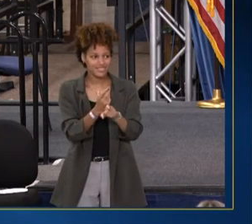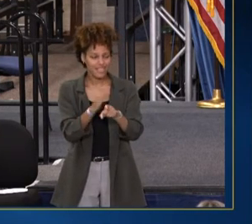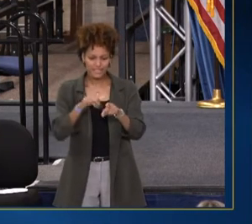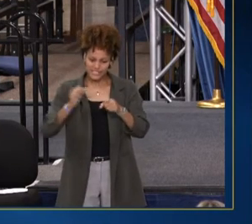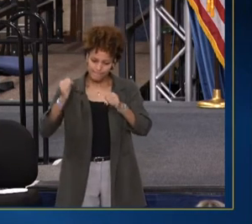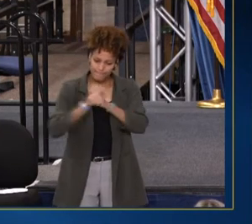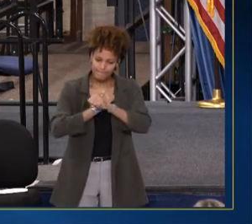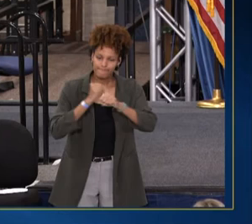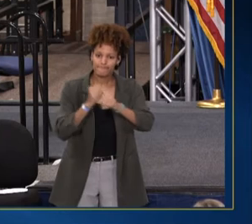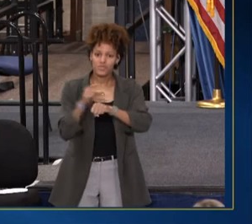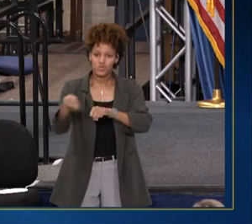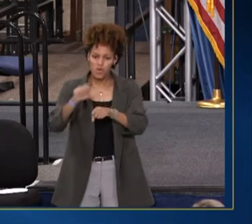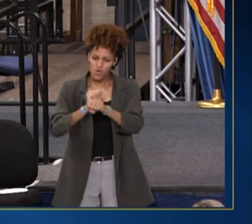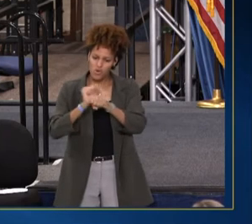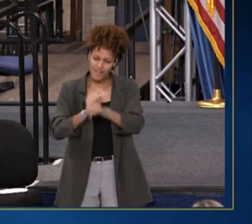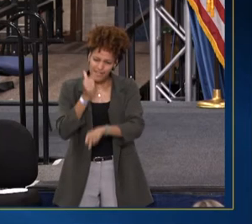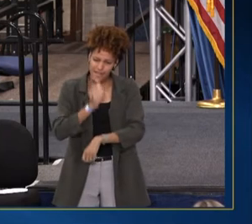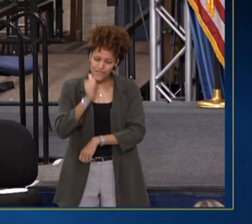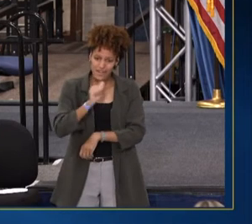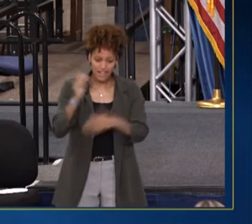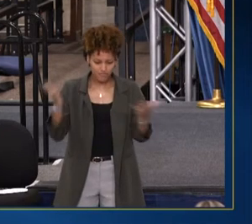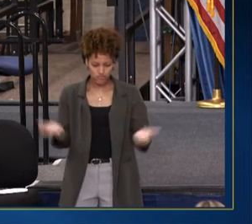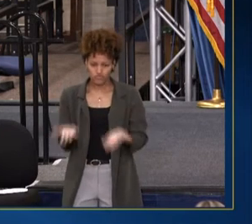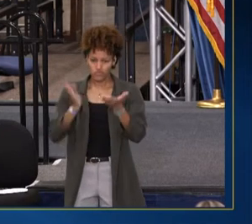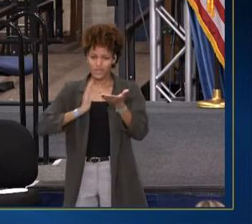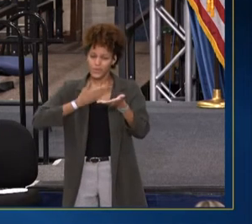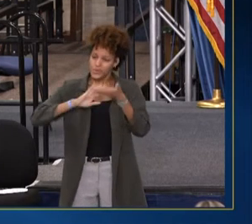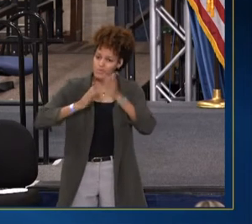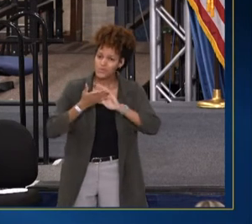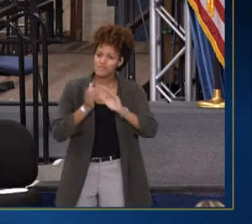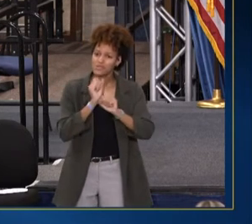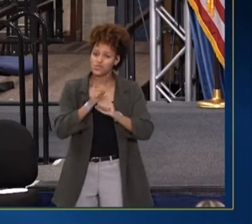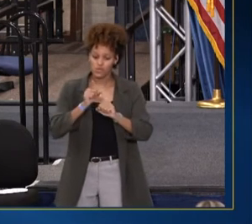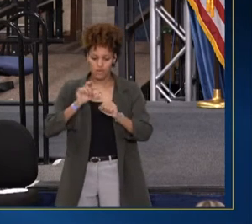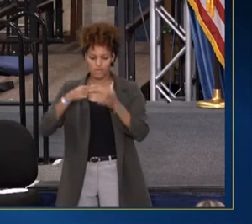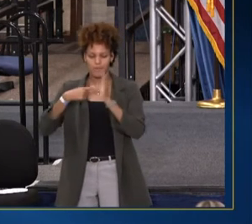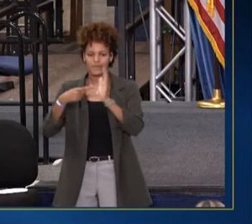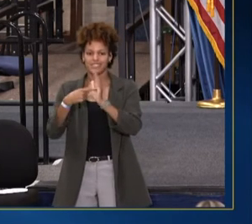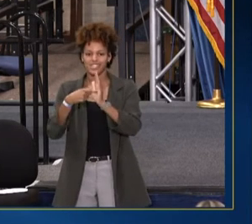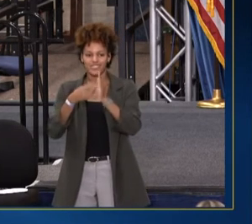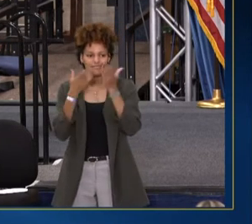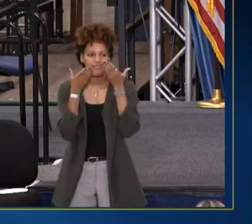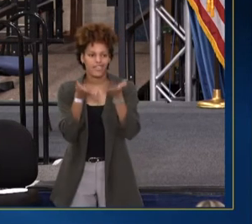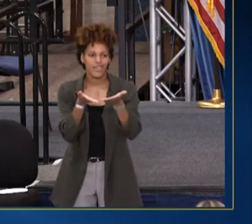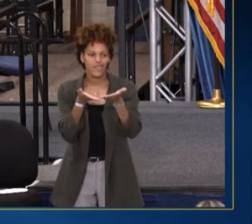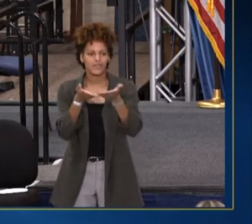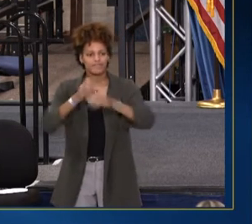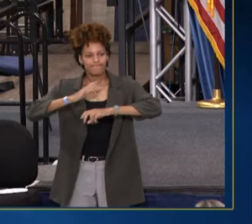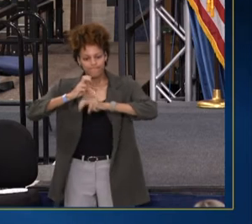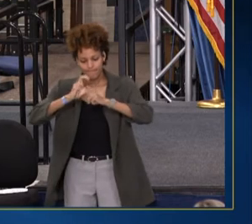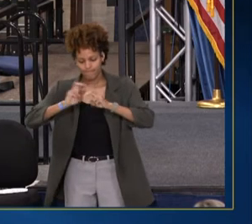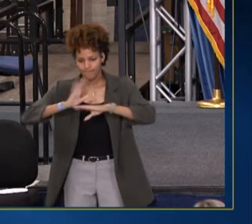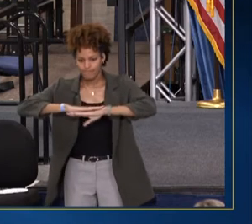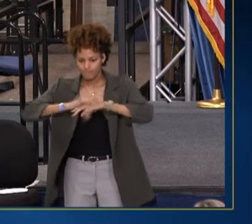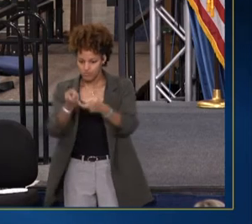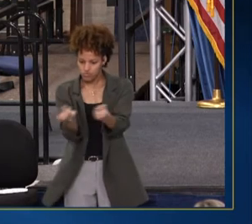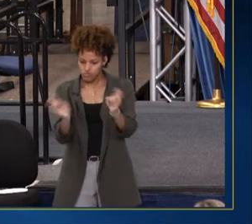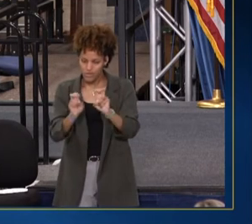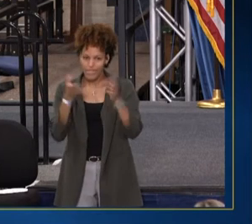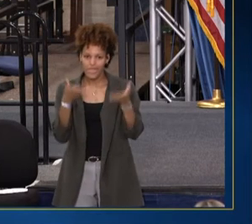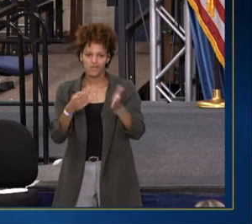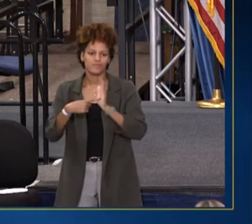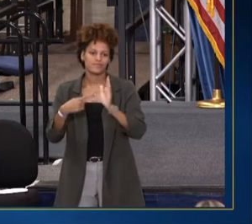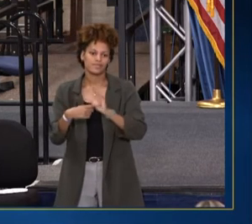fight that you all are doing, lifting up our community, making sure that that representation is at that table. So it